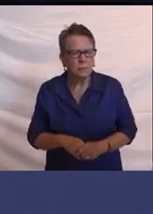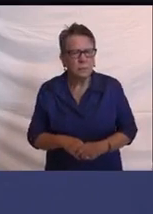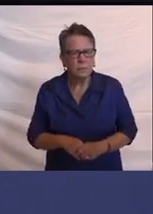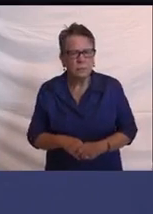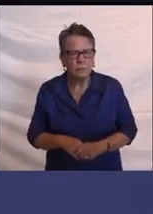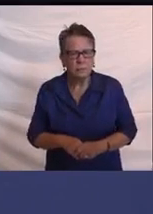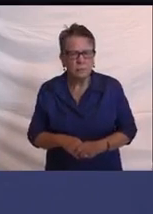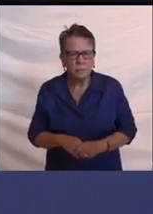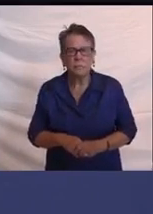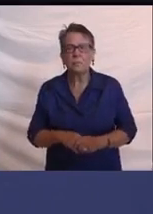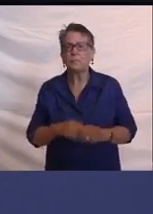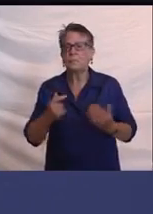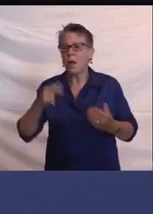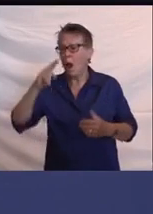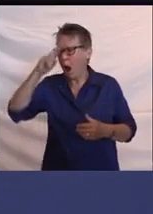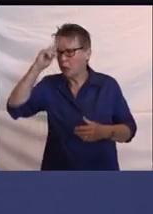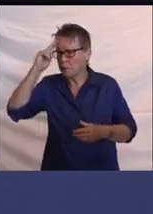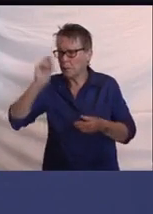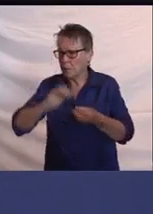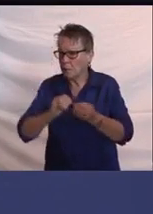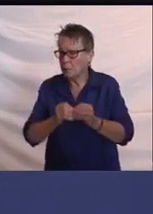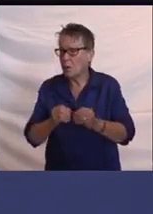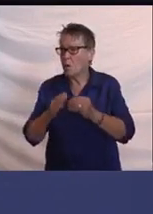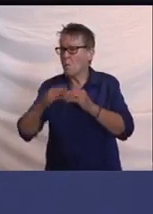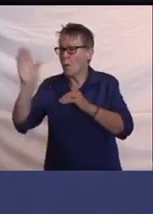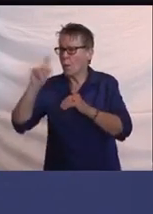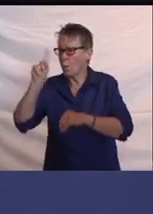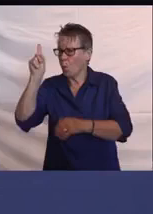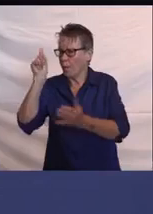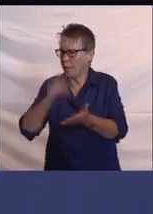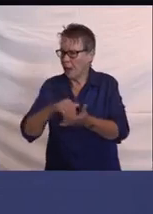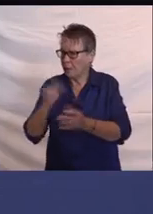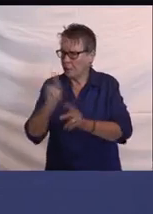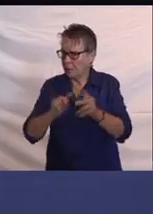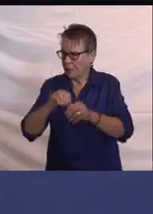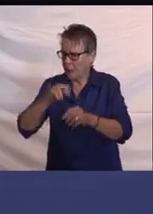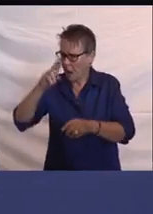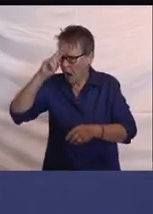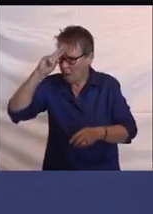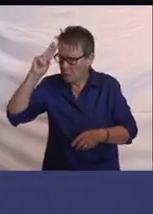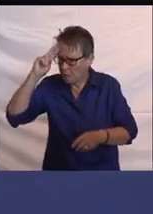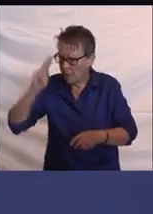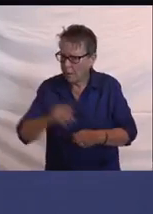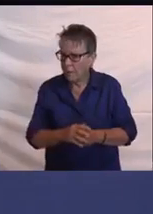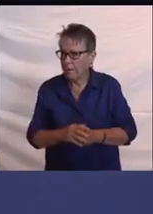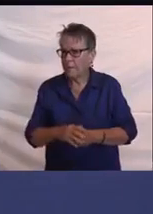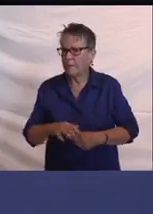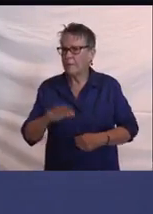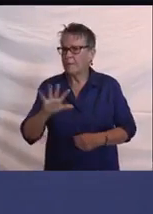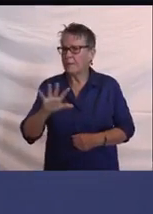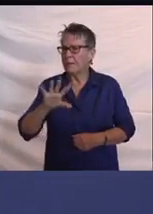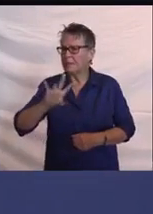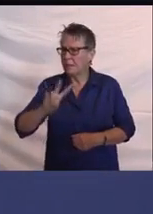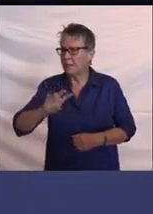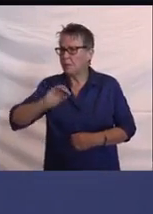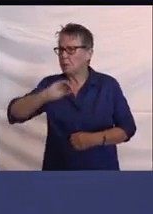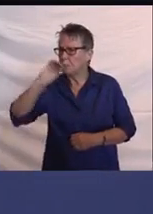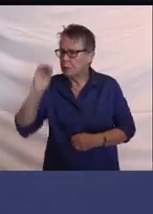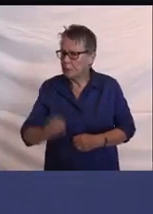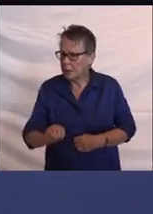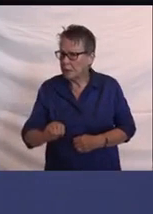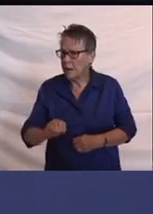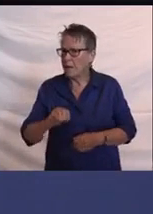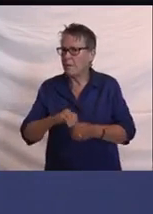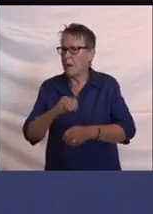COVID-positive patients and PUIs. 57% of COVID patients in ICU today are